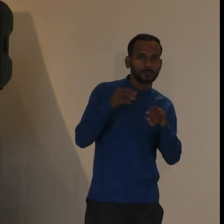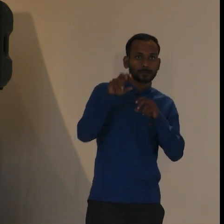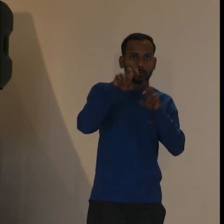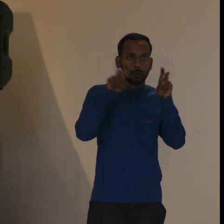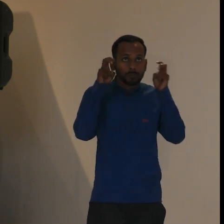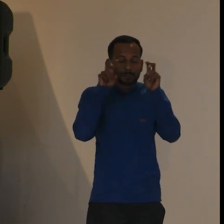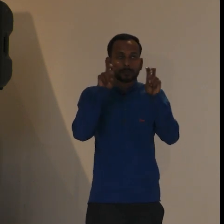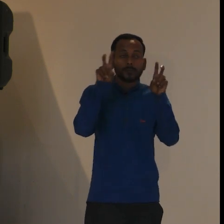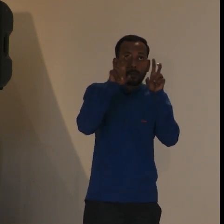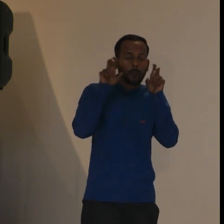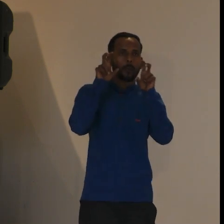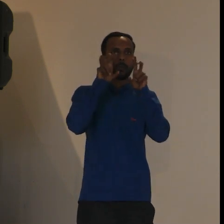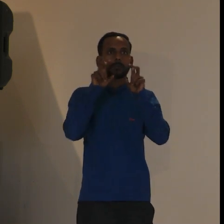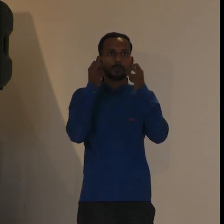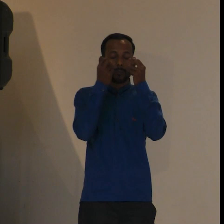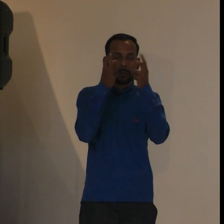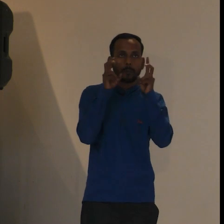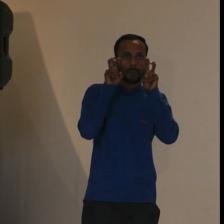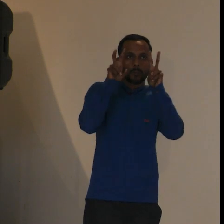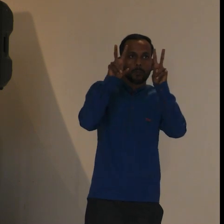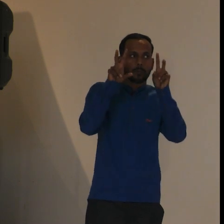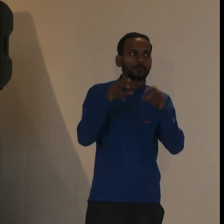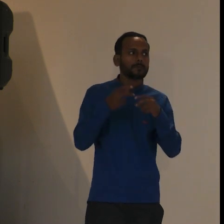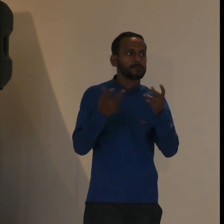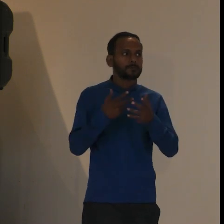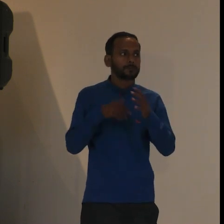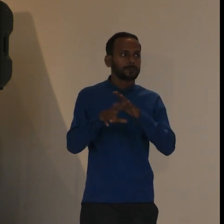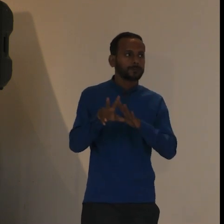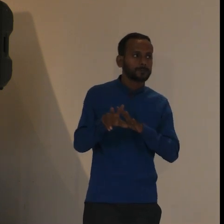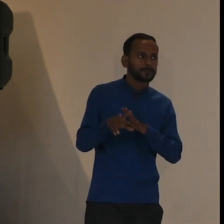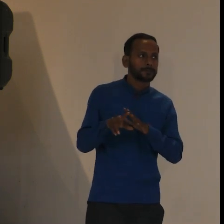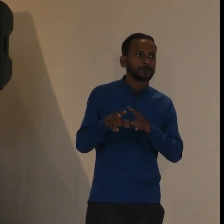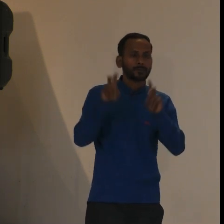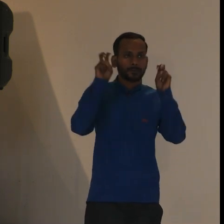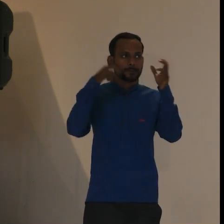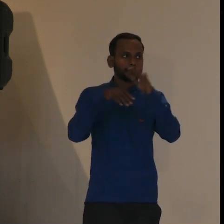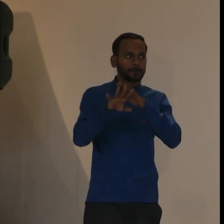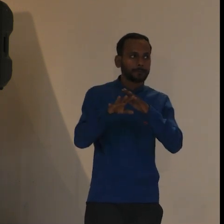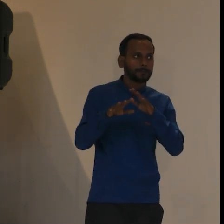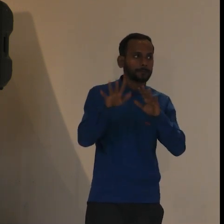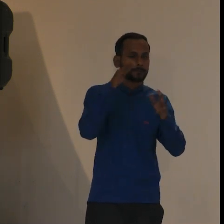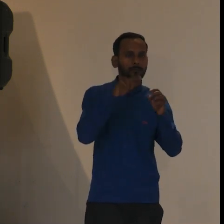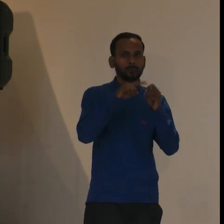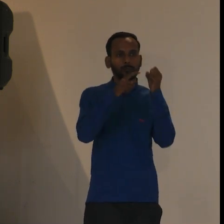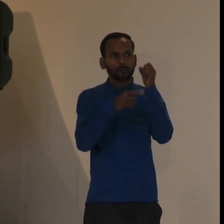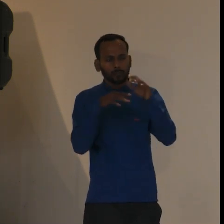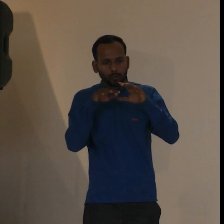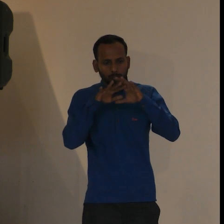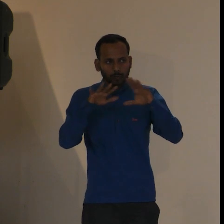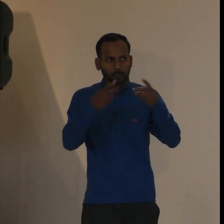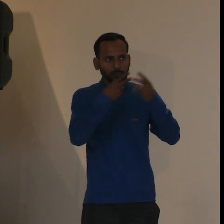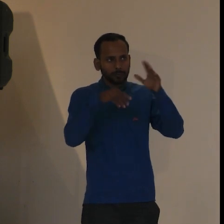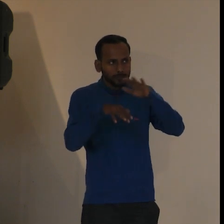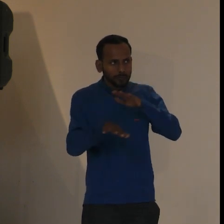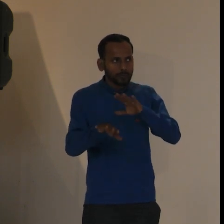particular format, that is very, very difficult to bring in. And even I had to kind of rest it after that point myself. The other is